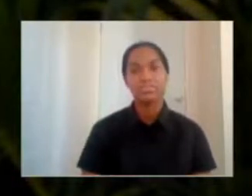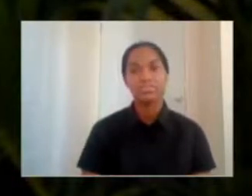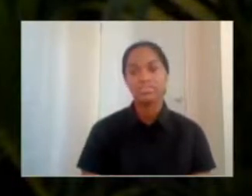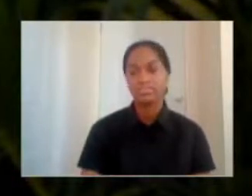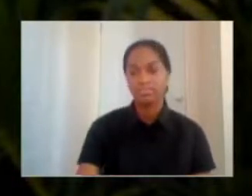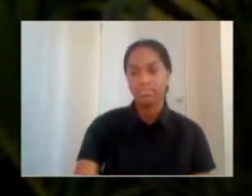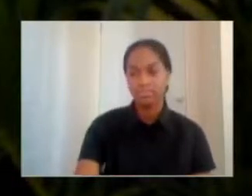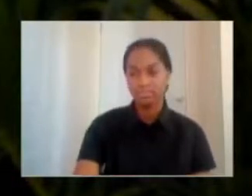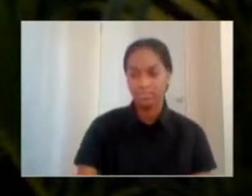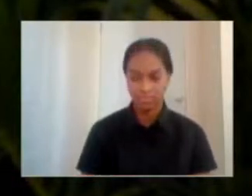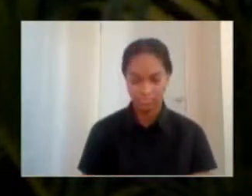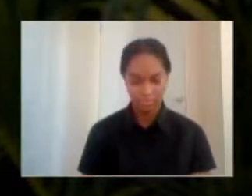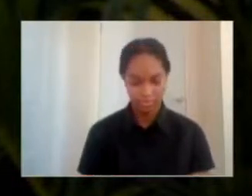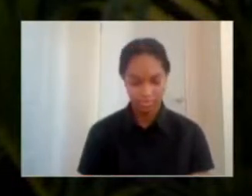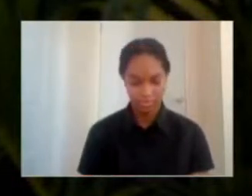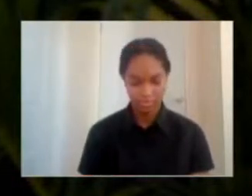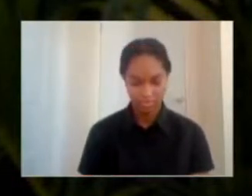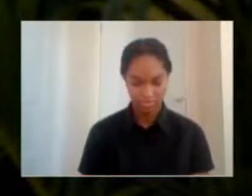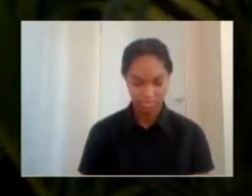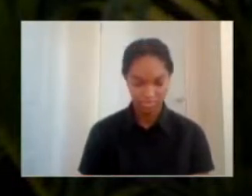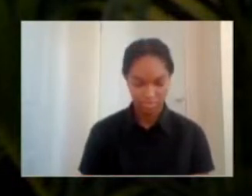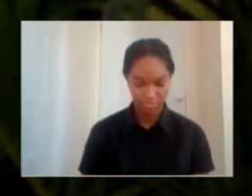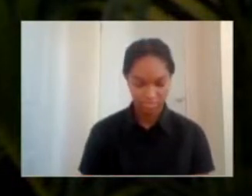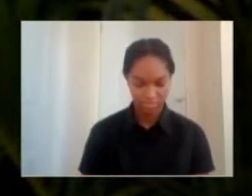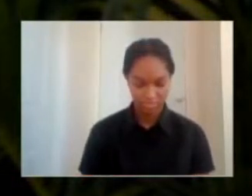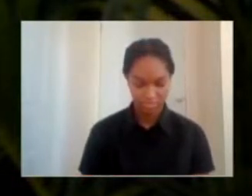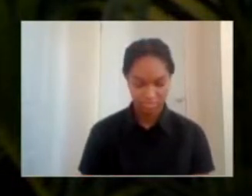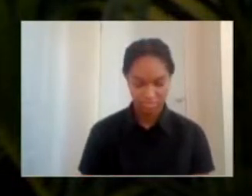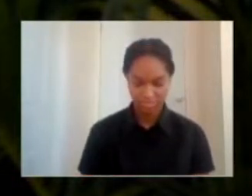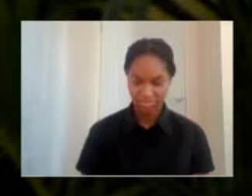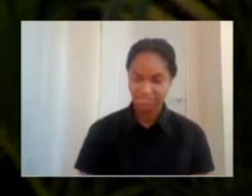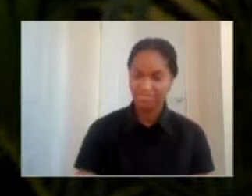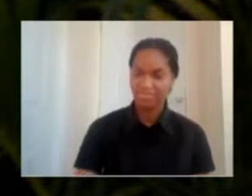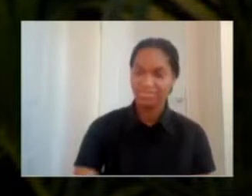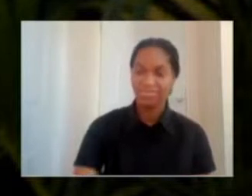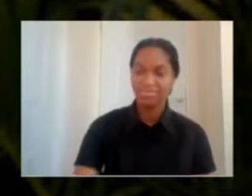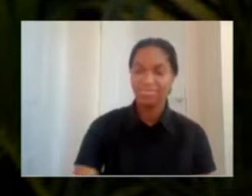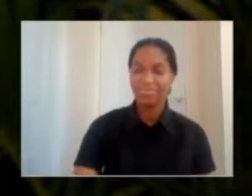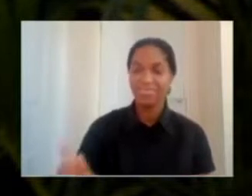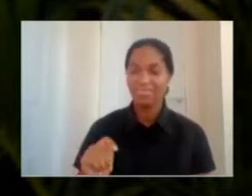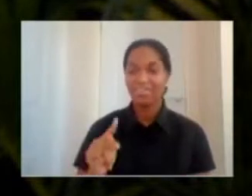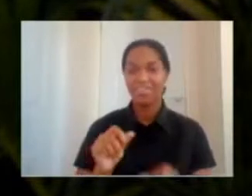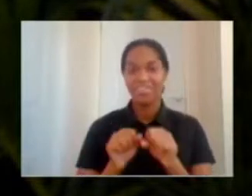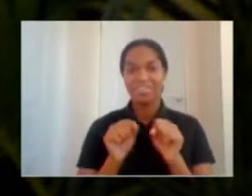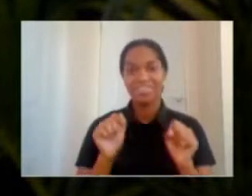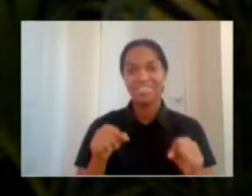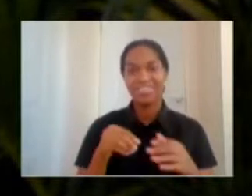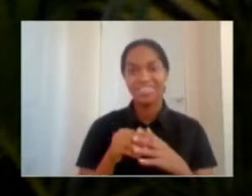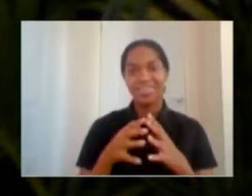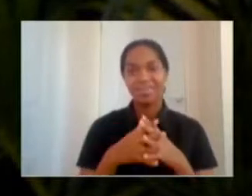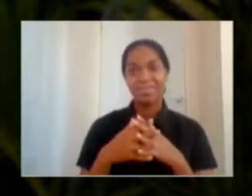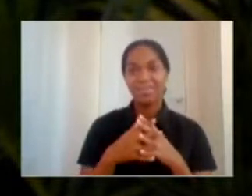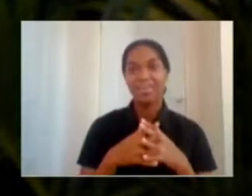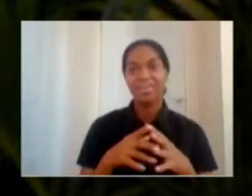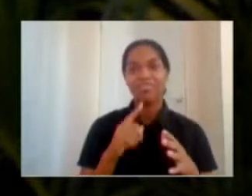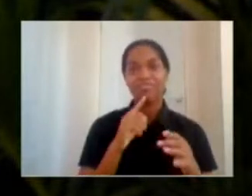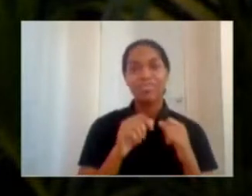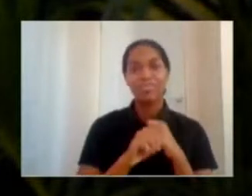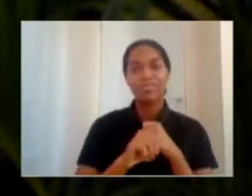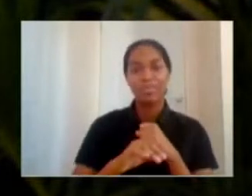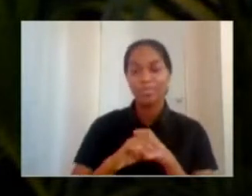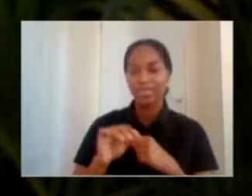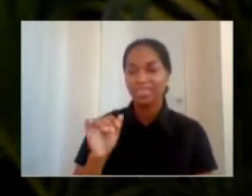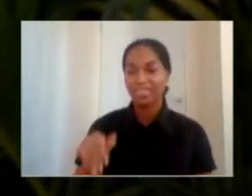we were talking about earlier, that we've done, the TV stations in America actually promote this. And then